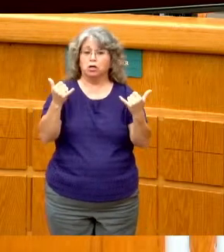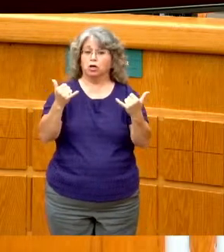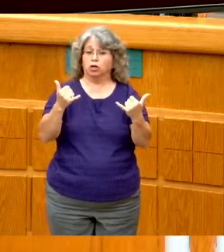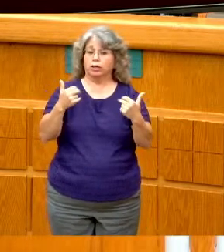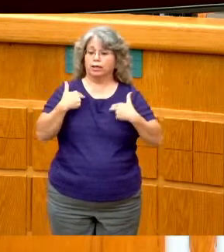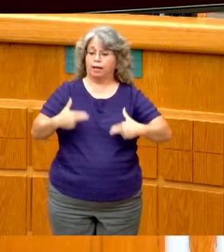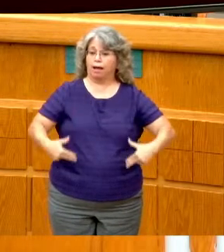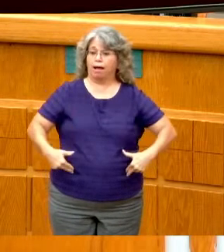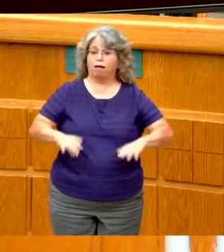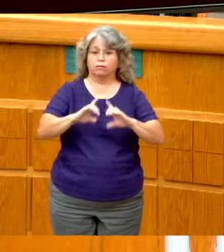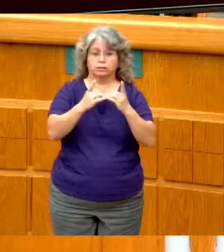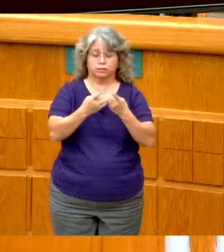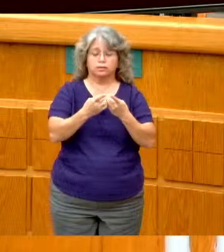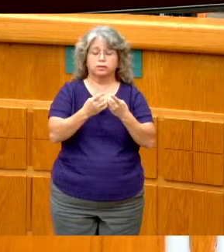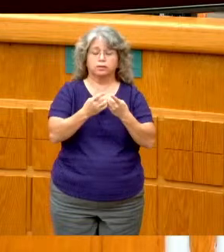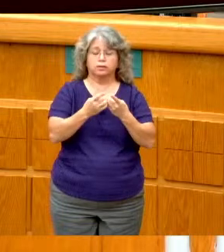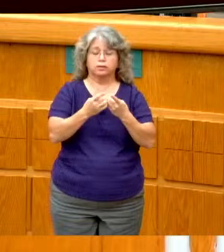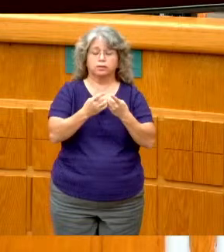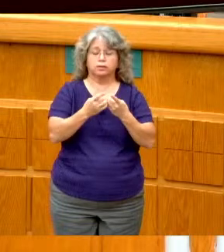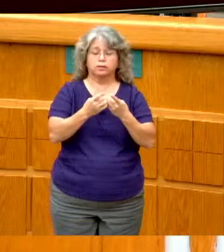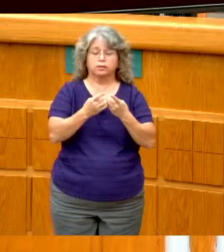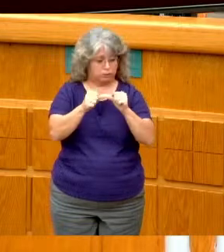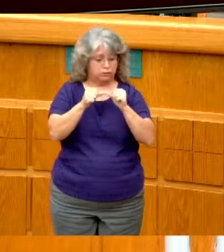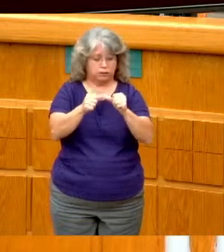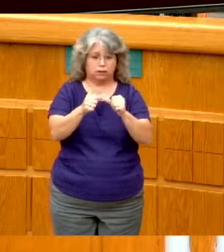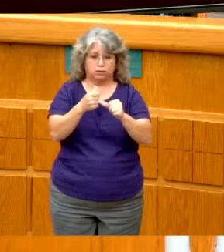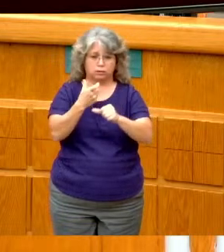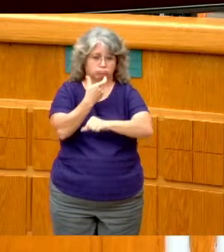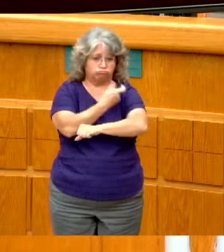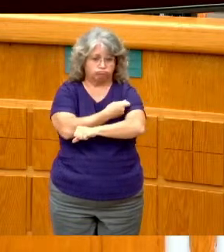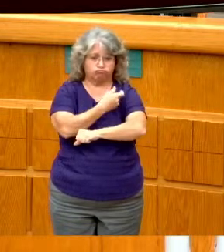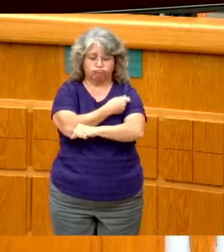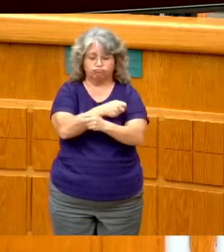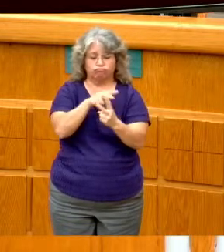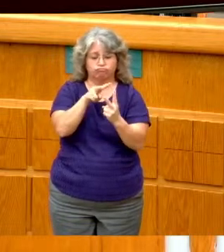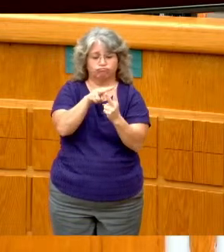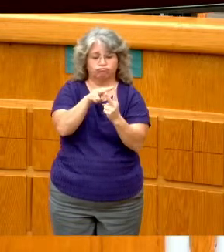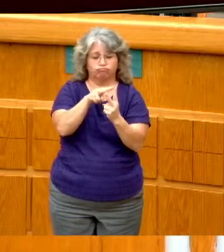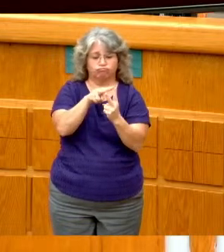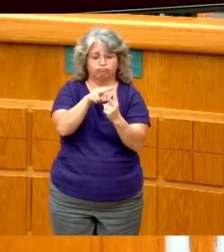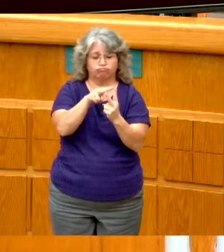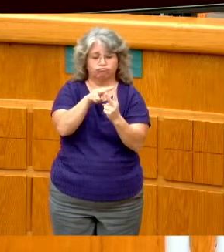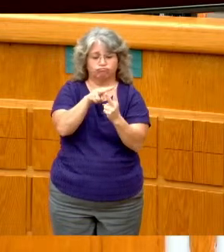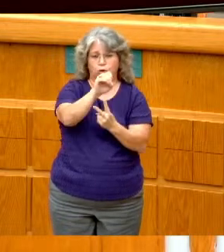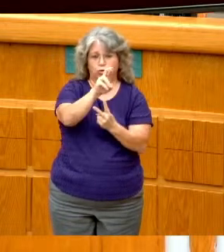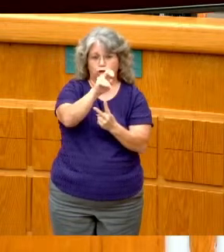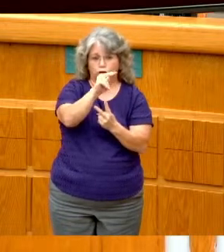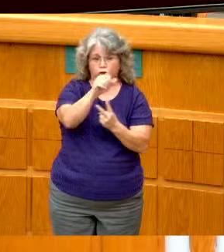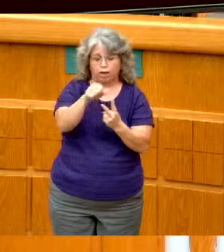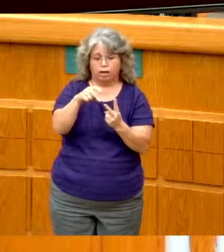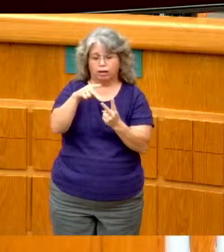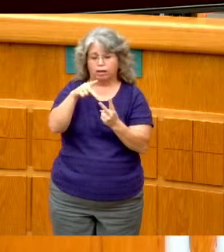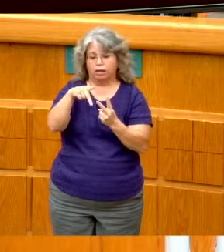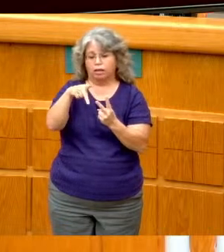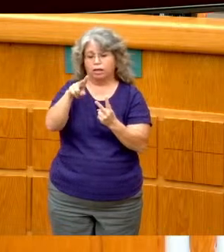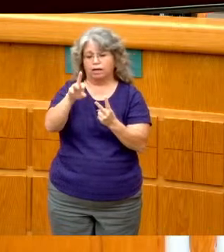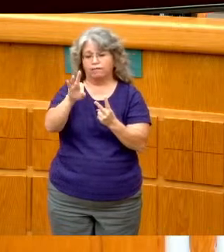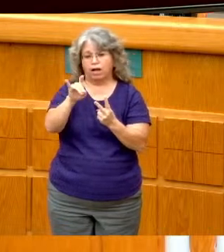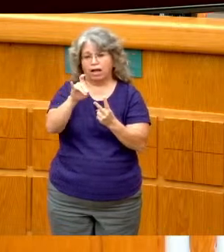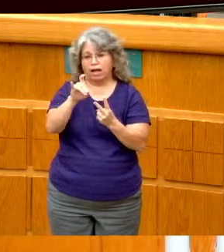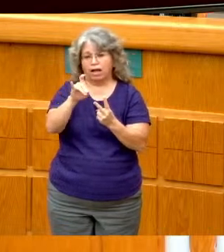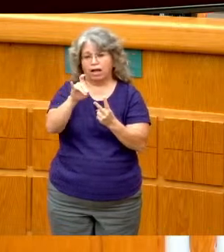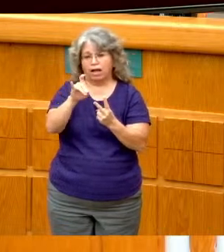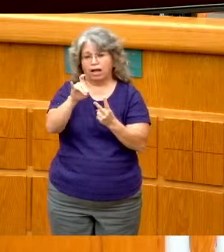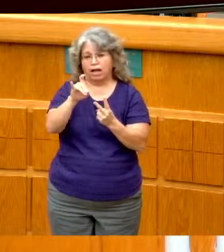administer the Moderna and Pfizer vaccines. To date, Texas has administered over 14 million doses of the